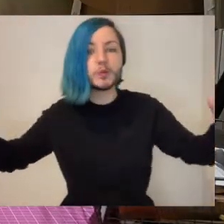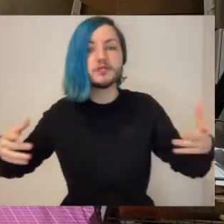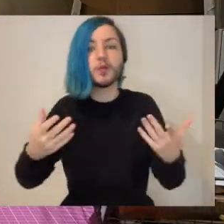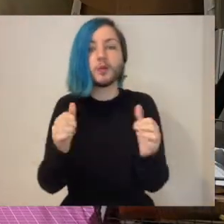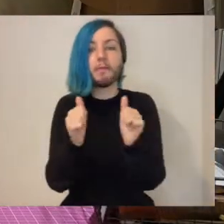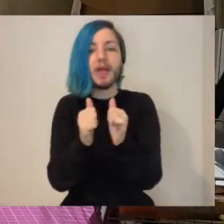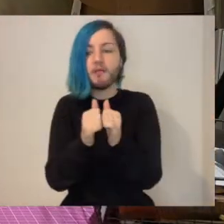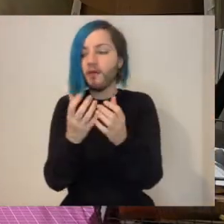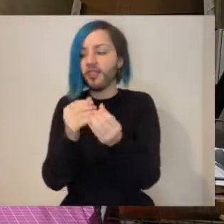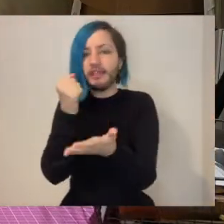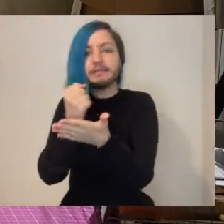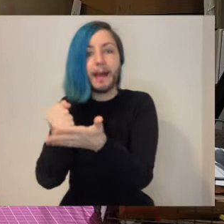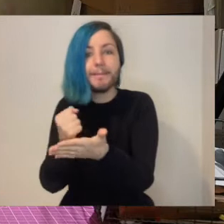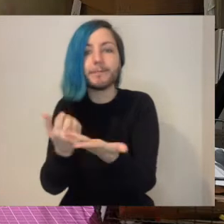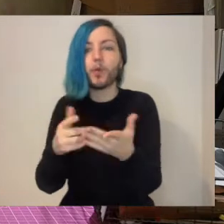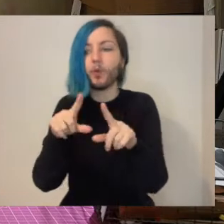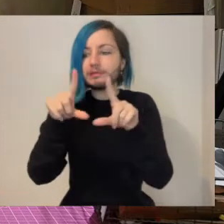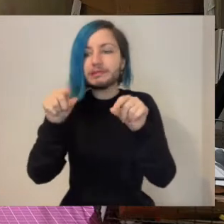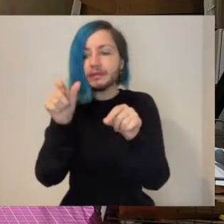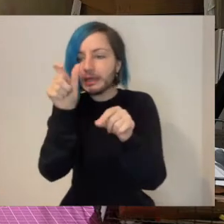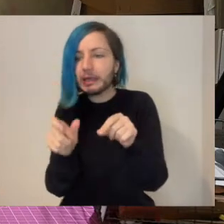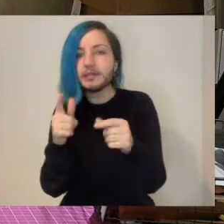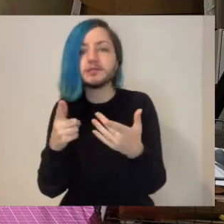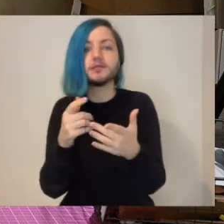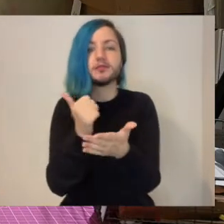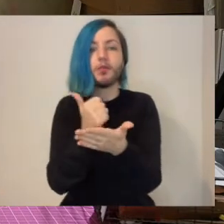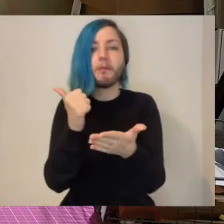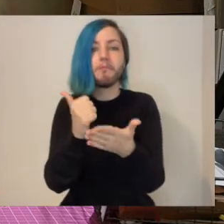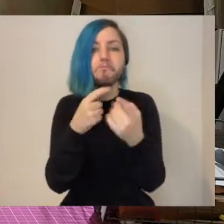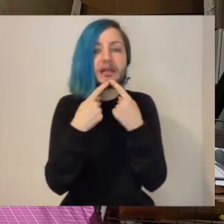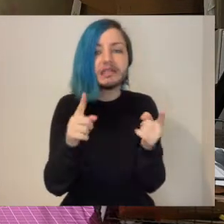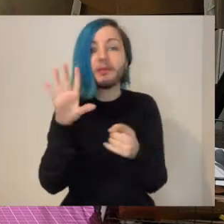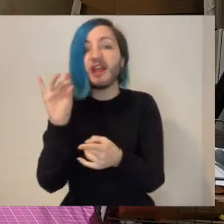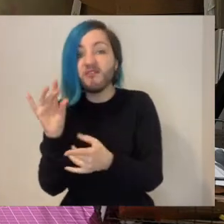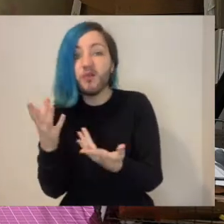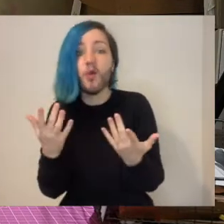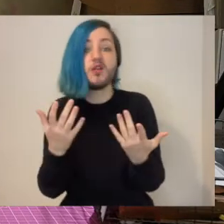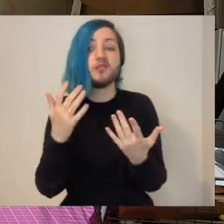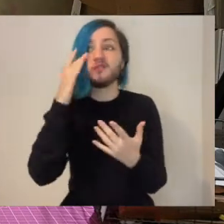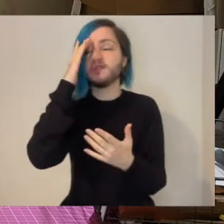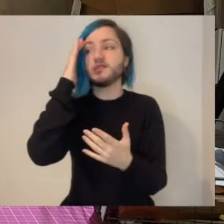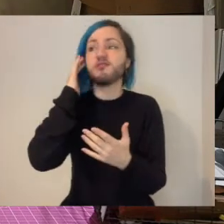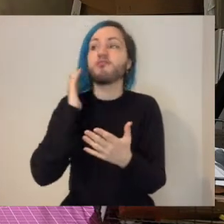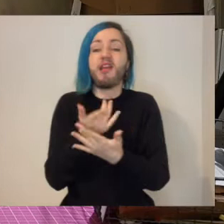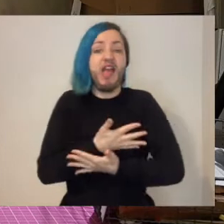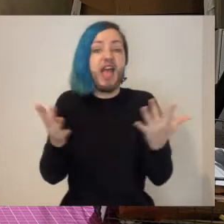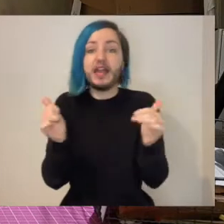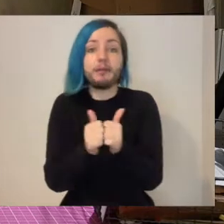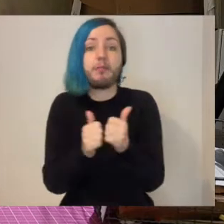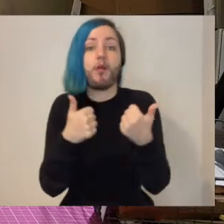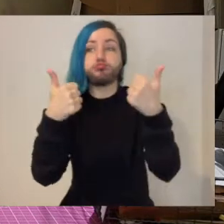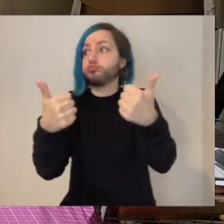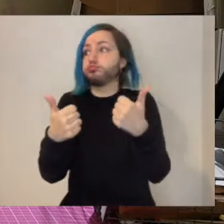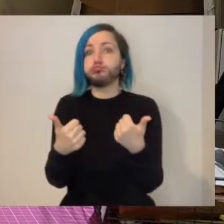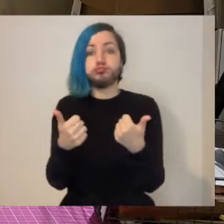that's stamped or a ticket stub, bank statement, invoices. I don't really judge any paper, anything